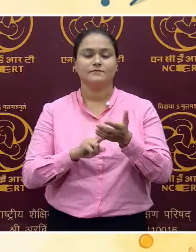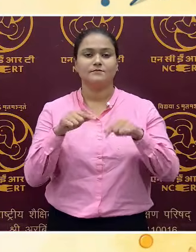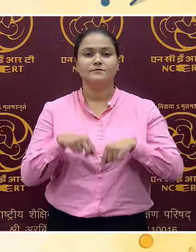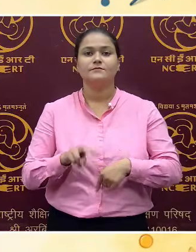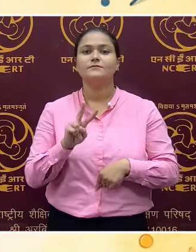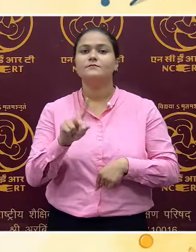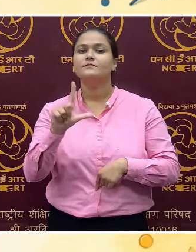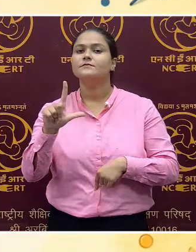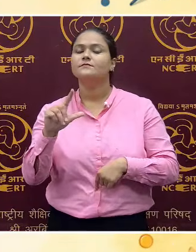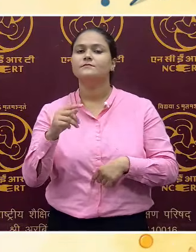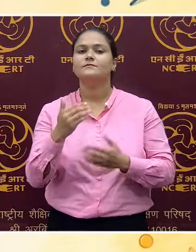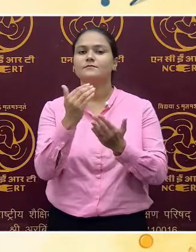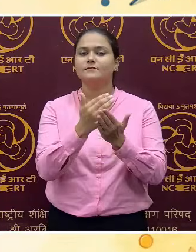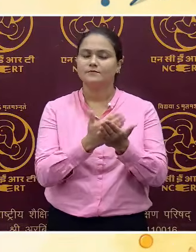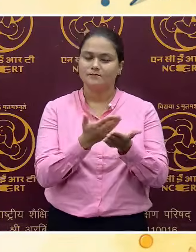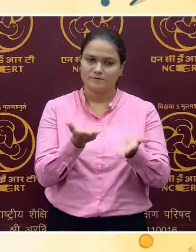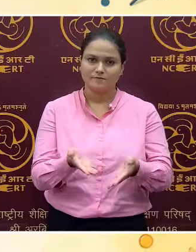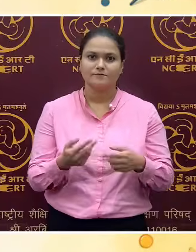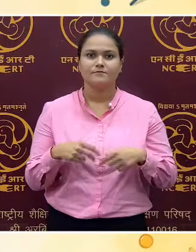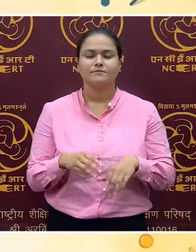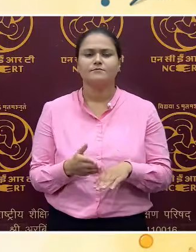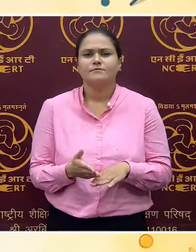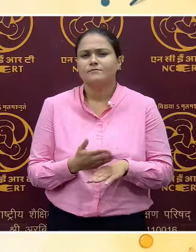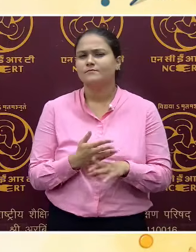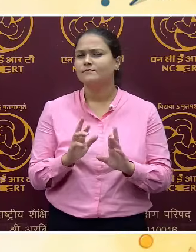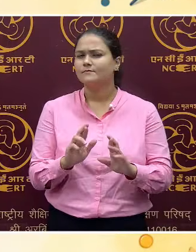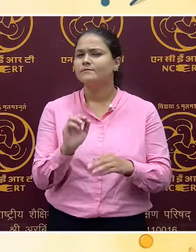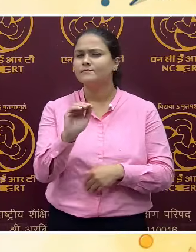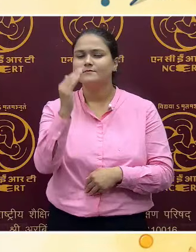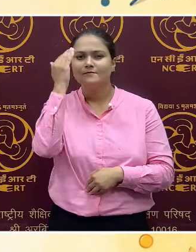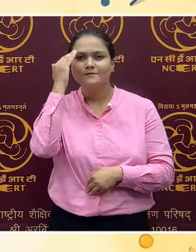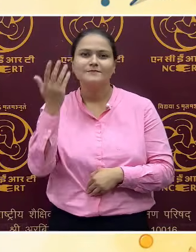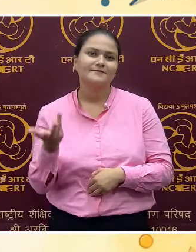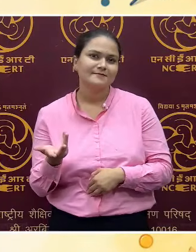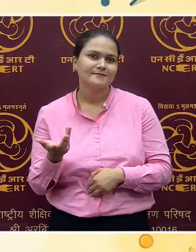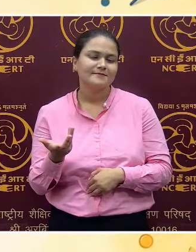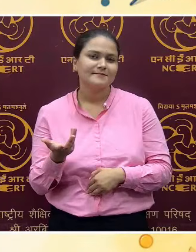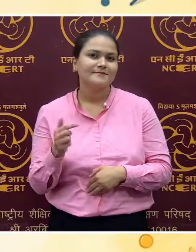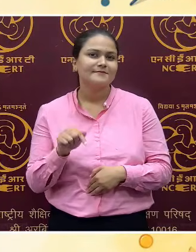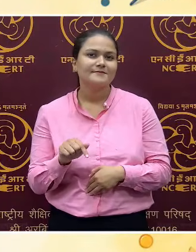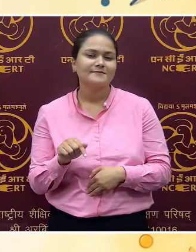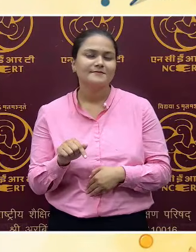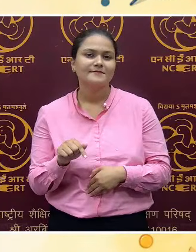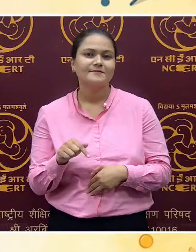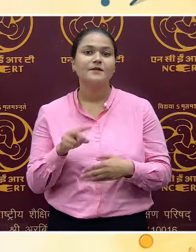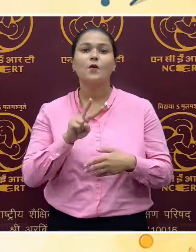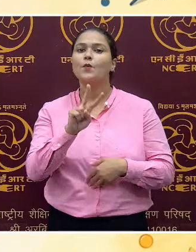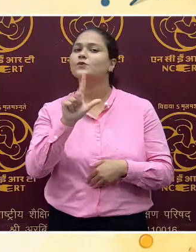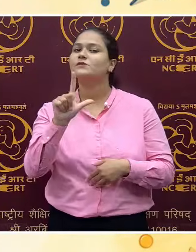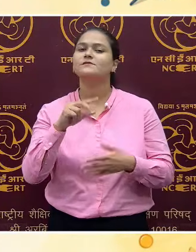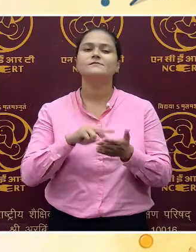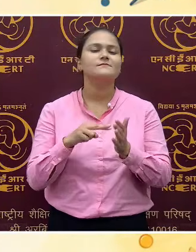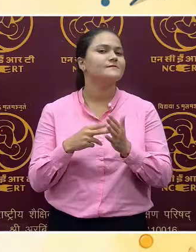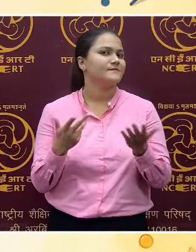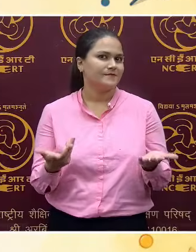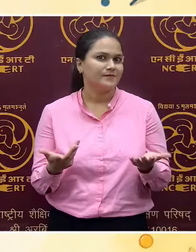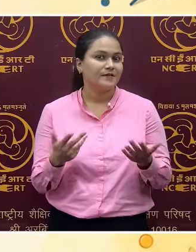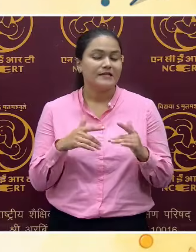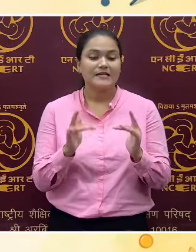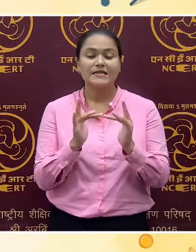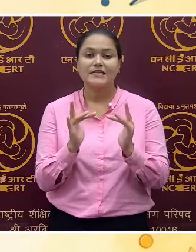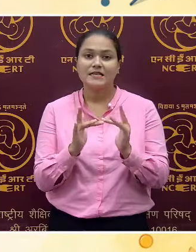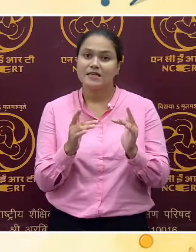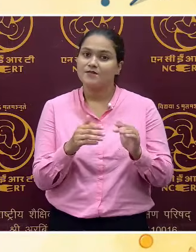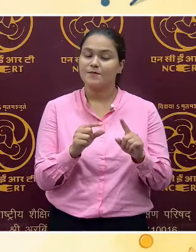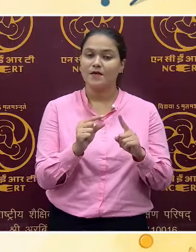series. Well, I'm sure by now you must be knowing that what exactly are virtual labs. These are different from